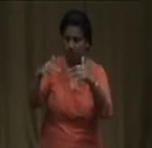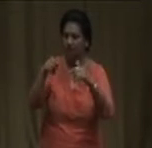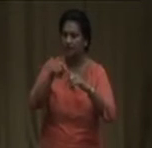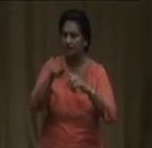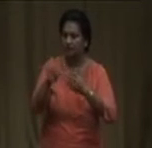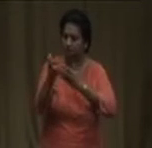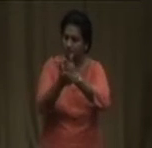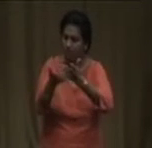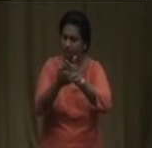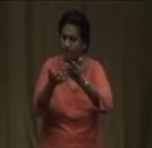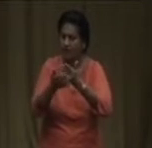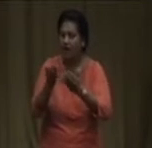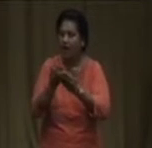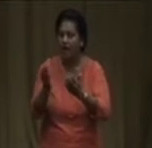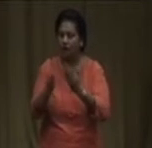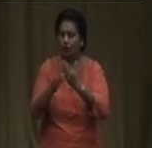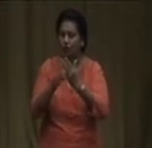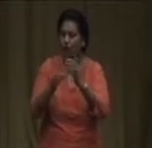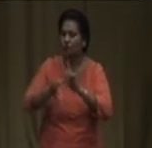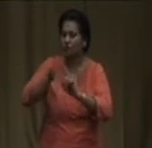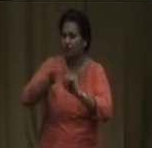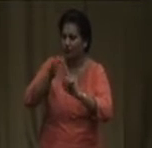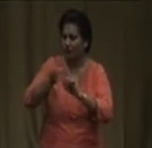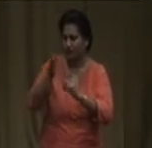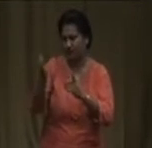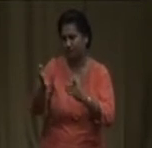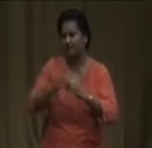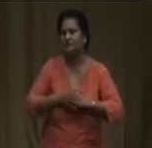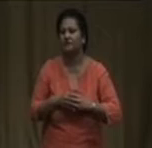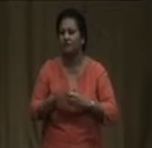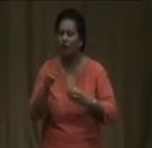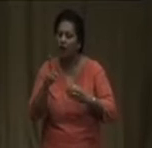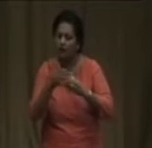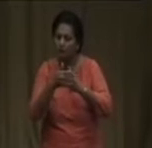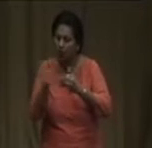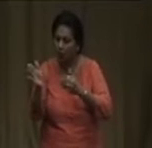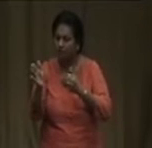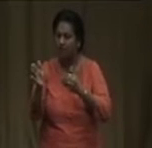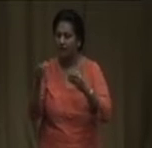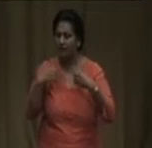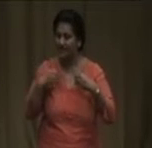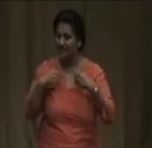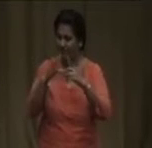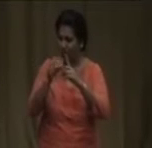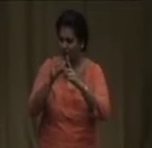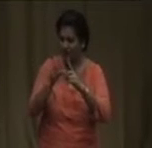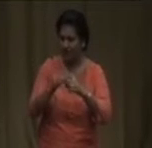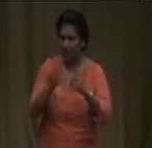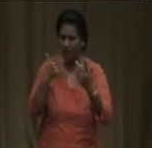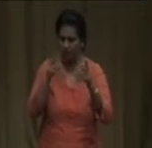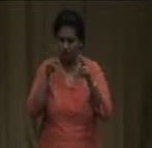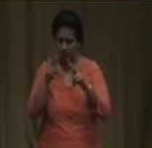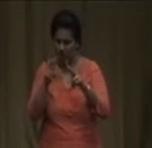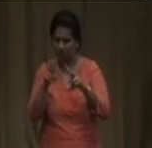of work in open business models, to start thinking about what an open business model looks like for the benefit of our